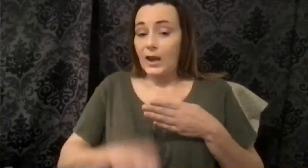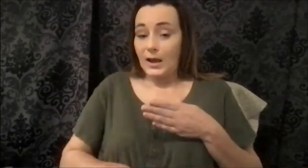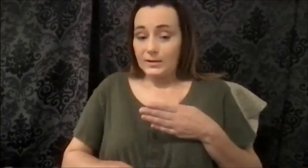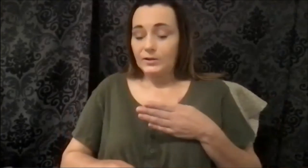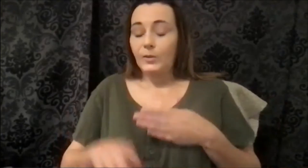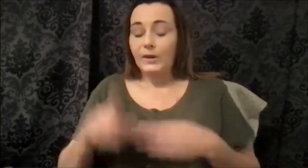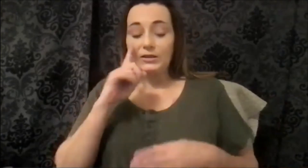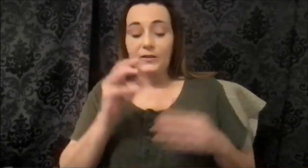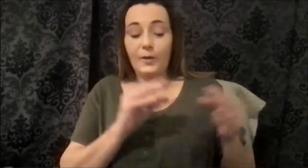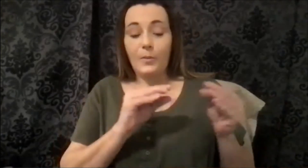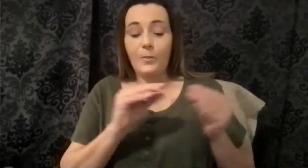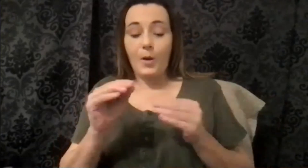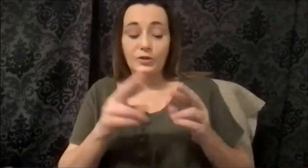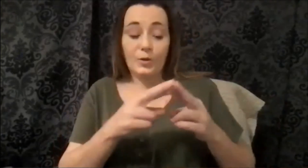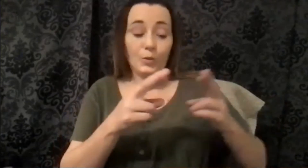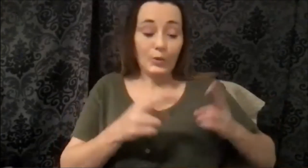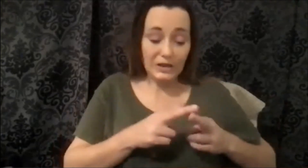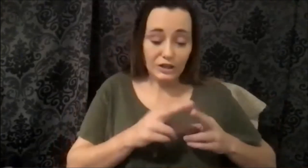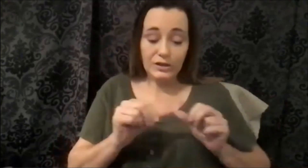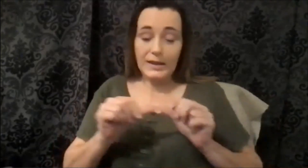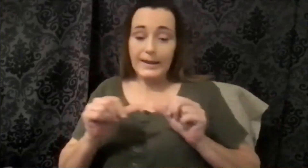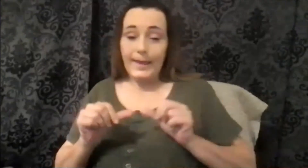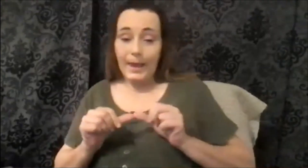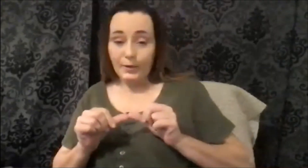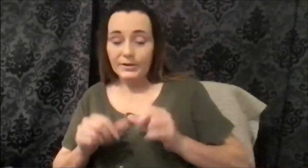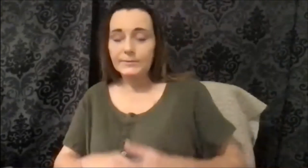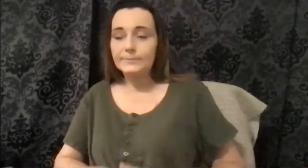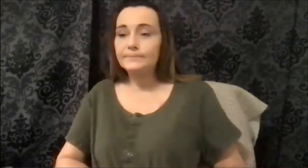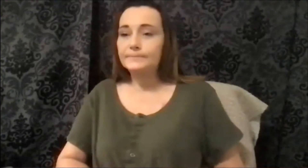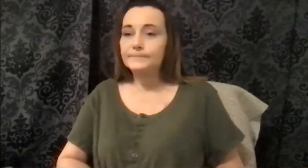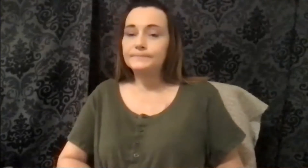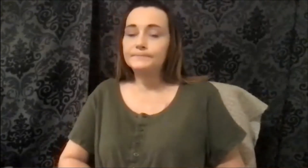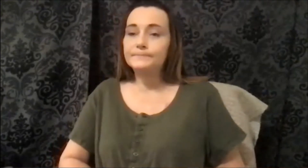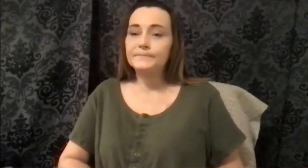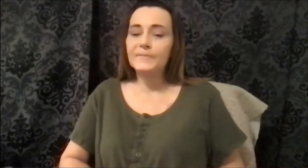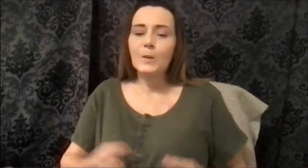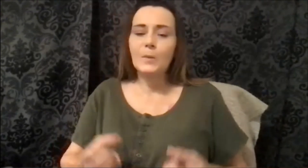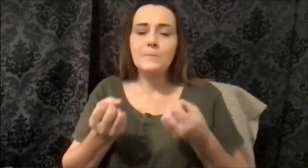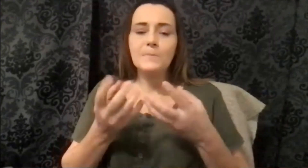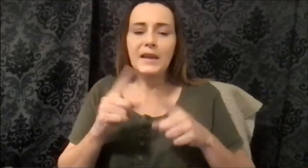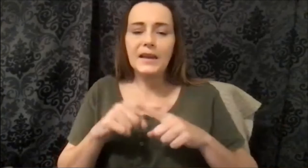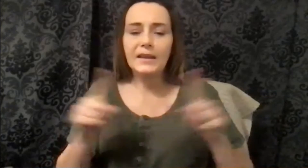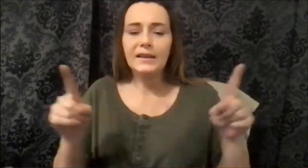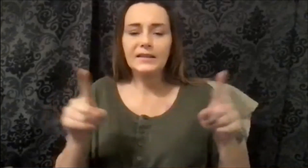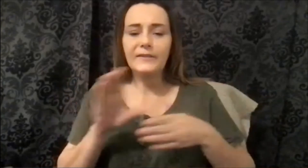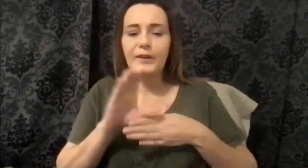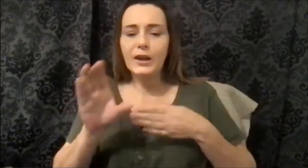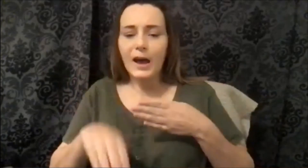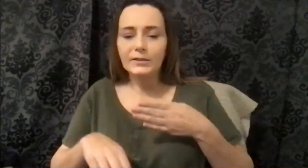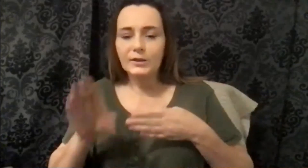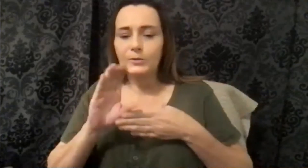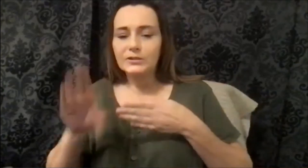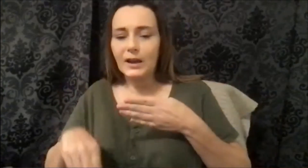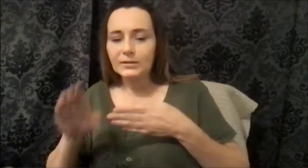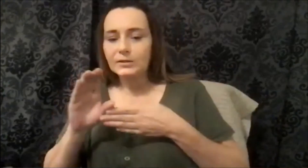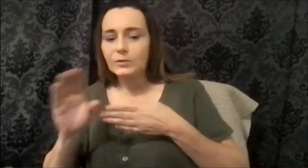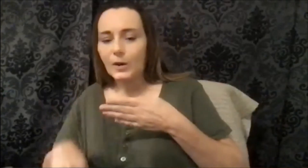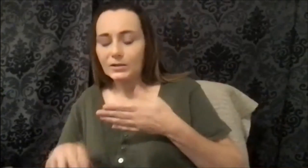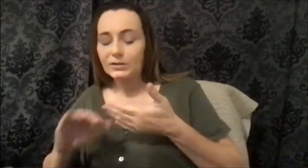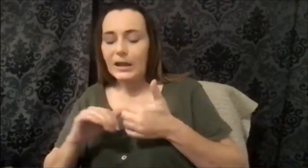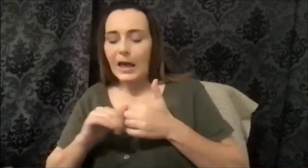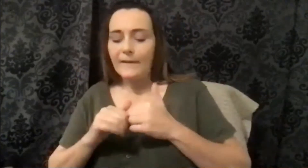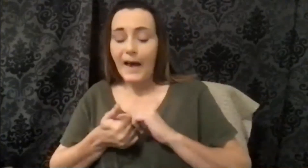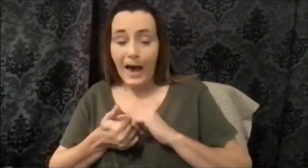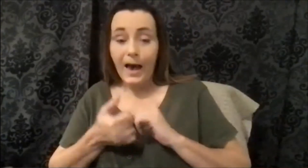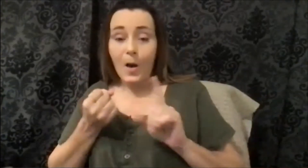region and then to their areas. There are many different layers that have been communicated of consequences of how this would